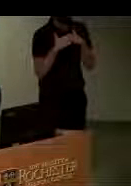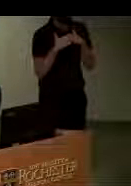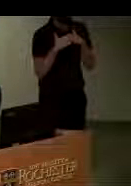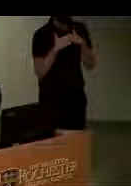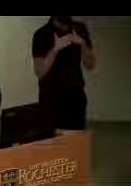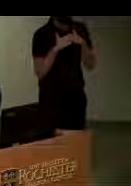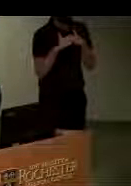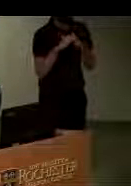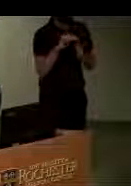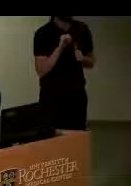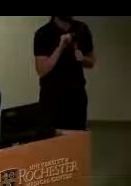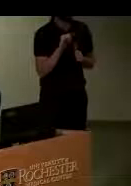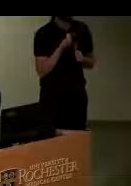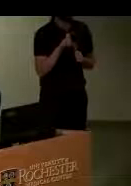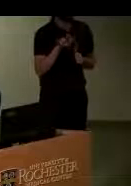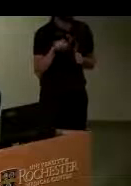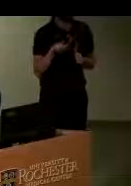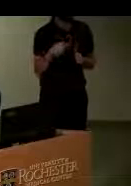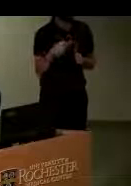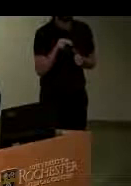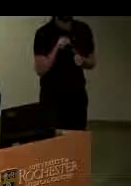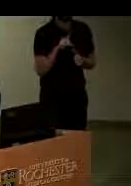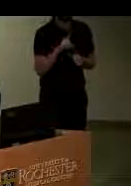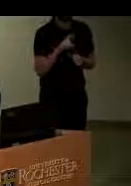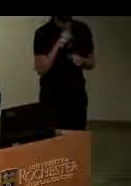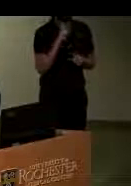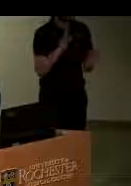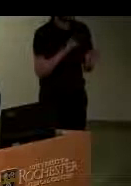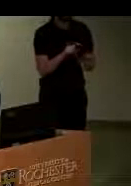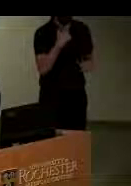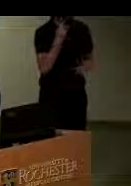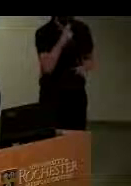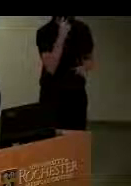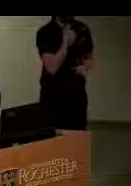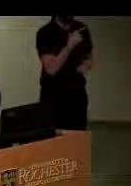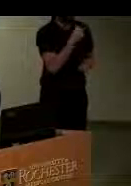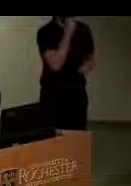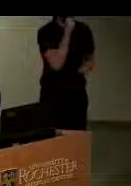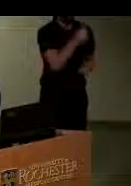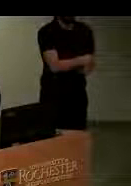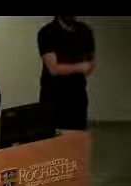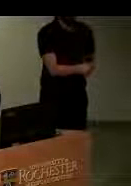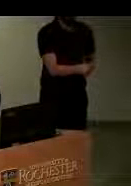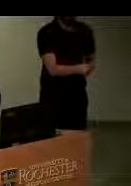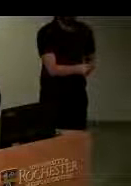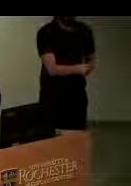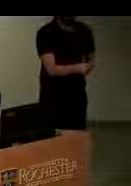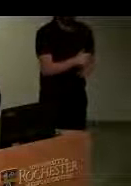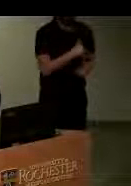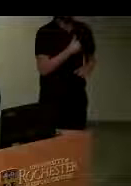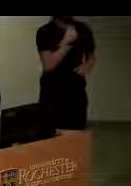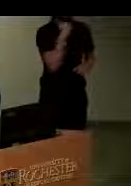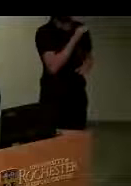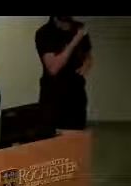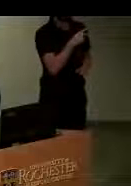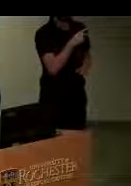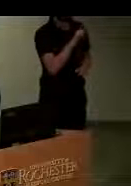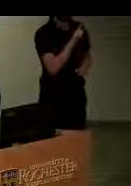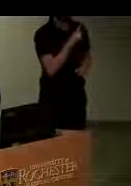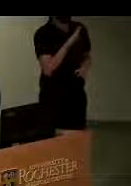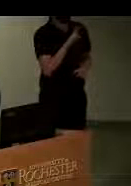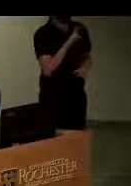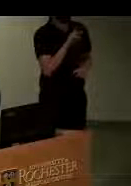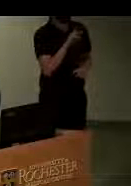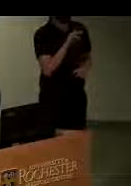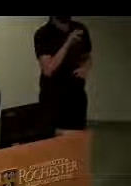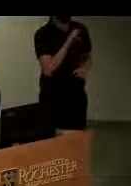lymph nodes. And I said to her, God, you got to go see somebody tomorrow. And I called Paul Greiner, who said,